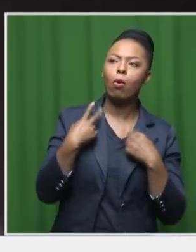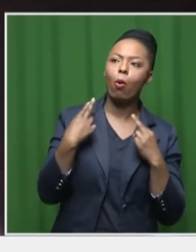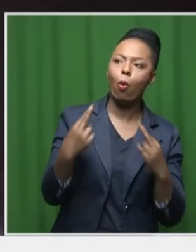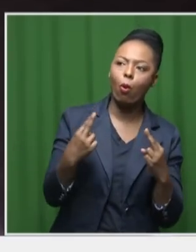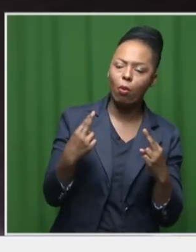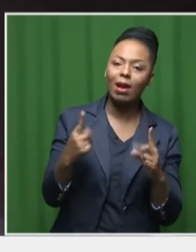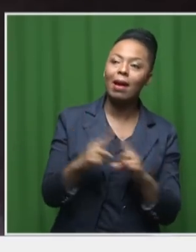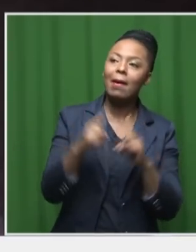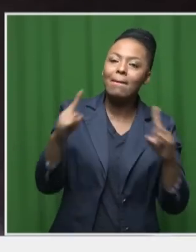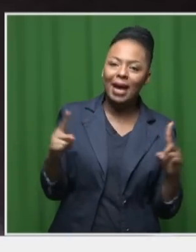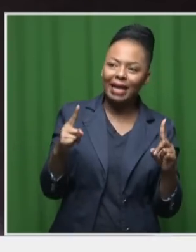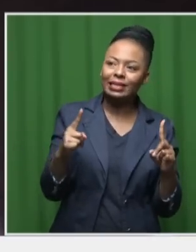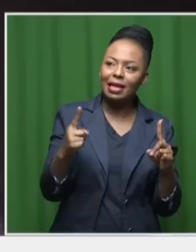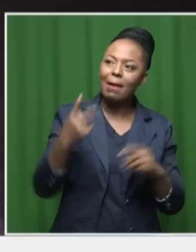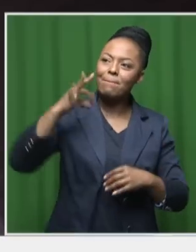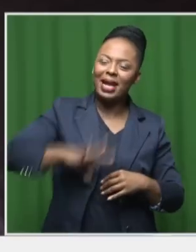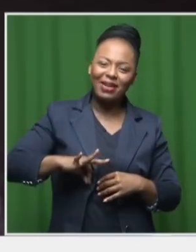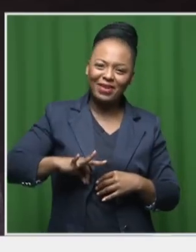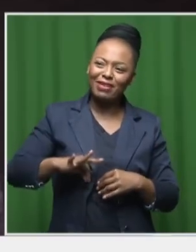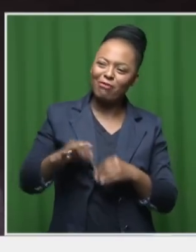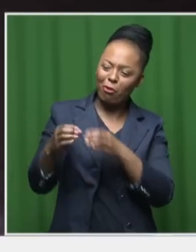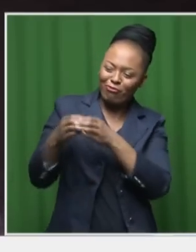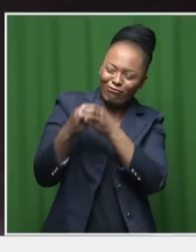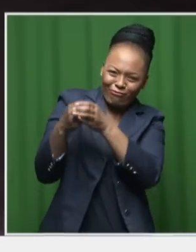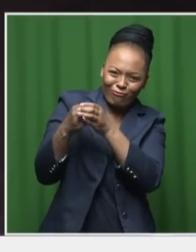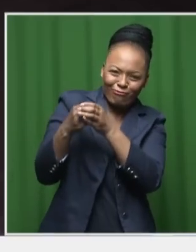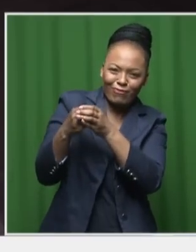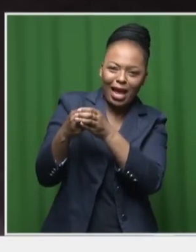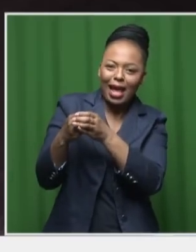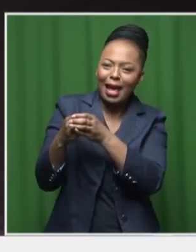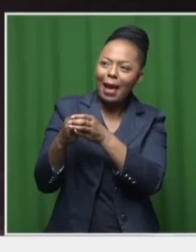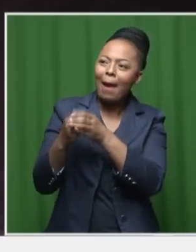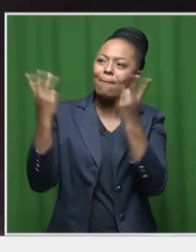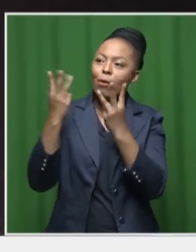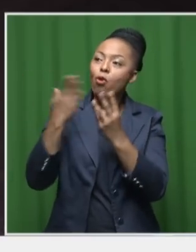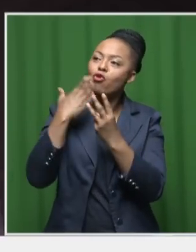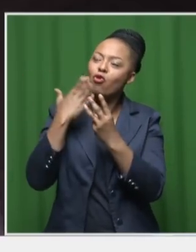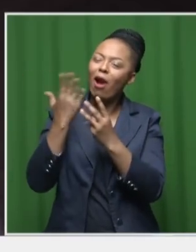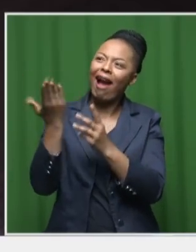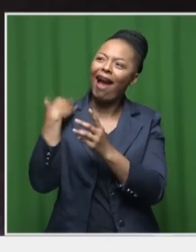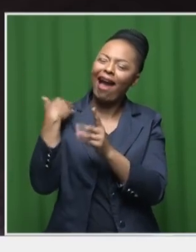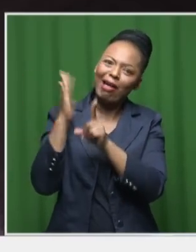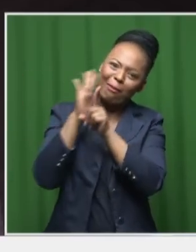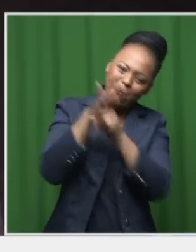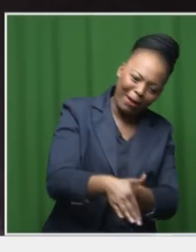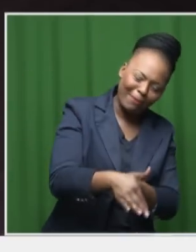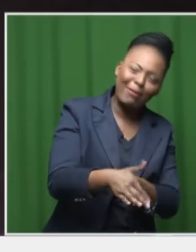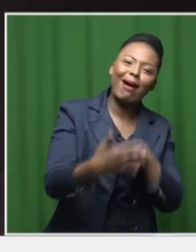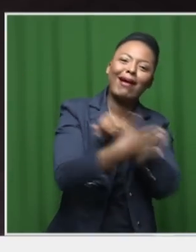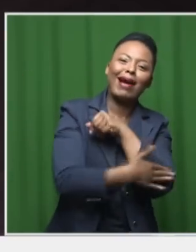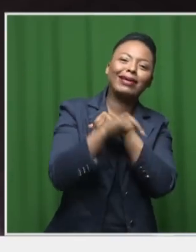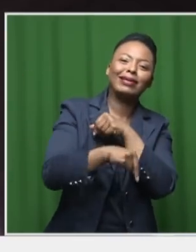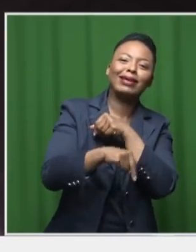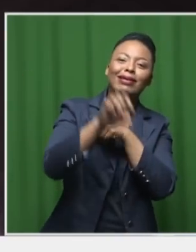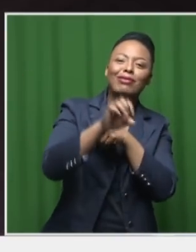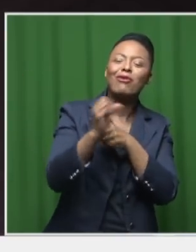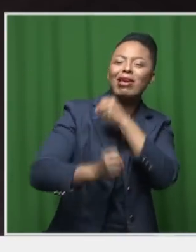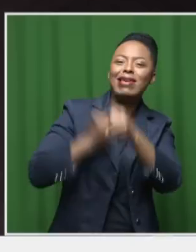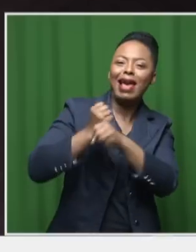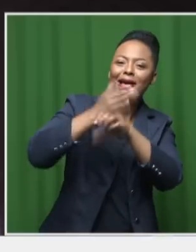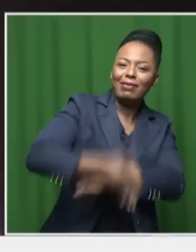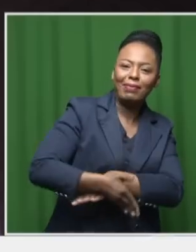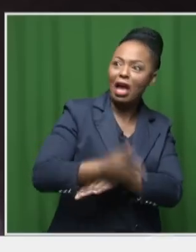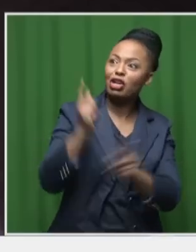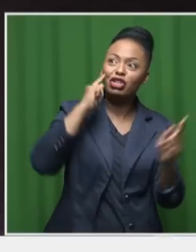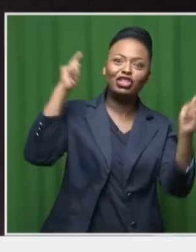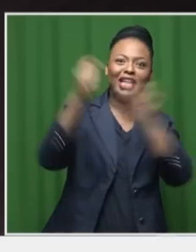actually meant to benefit those who have been exploiting this country for years. There hasn't been fundamental change in the architecture